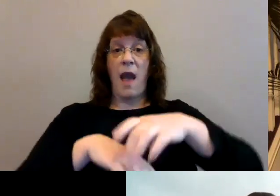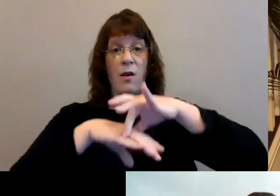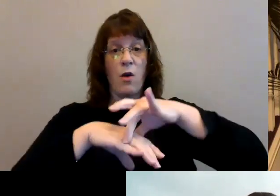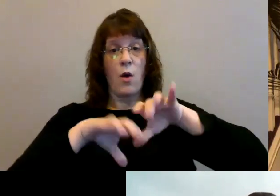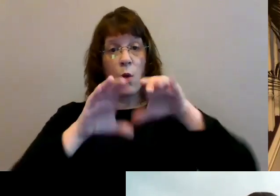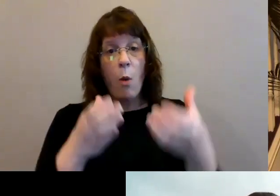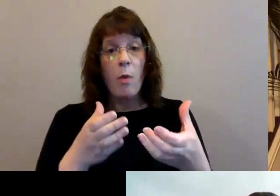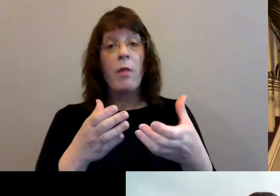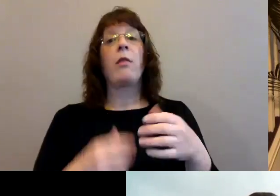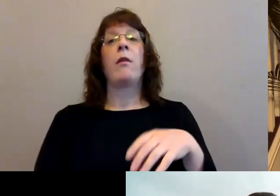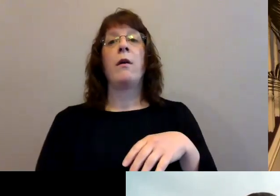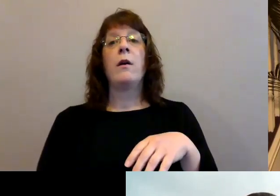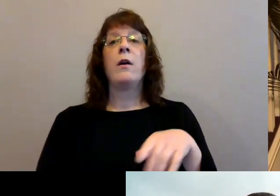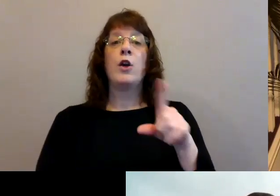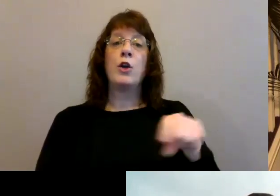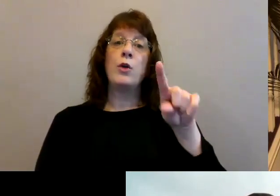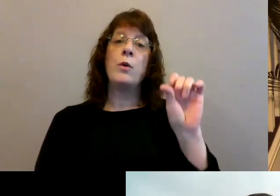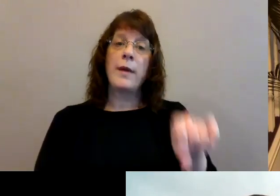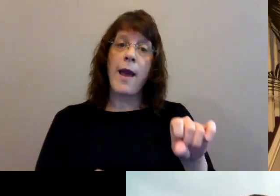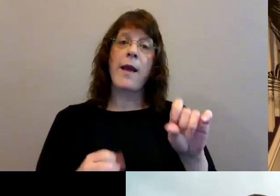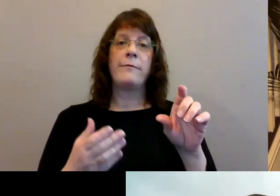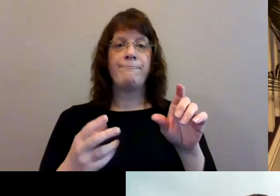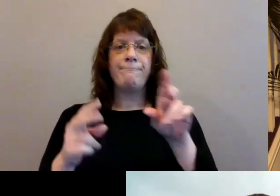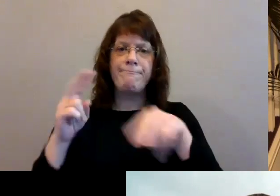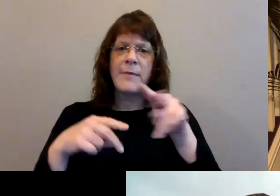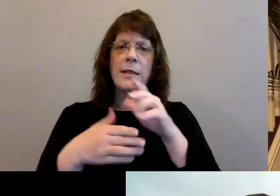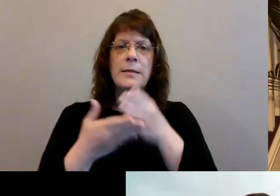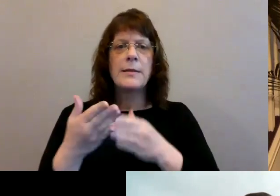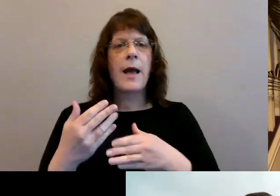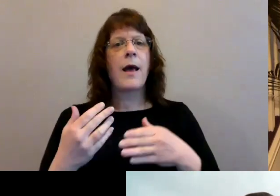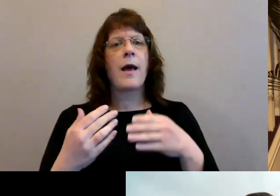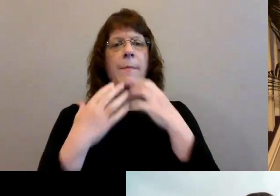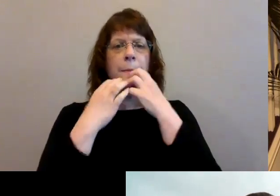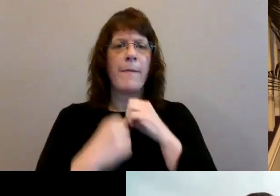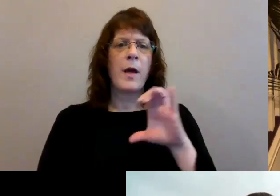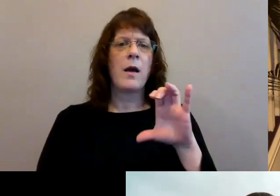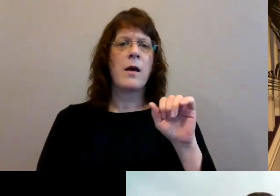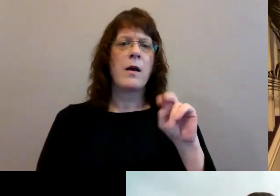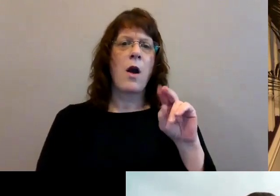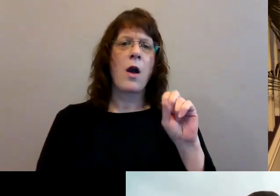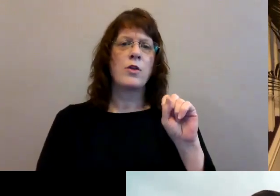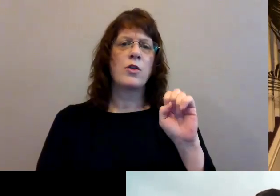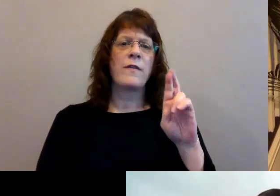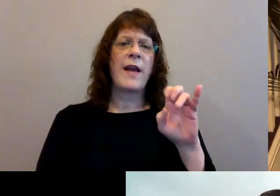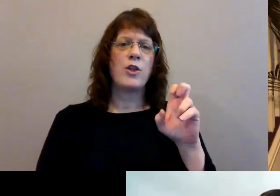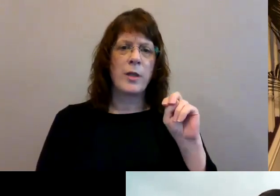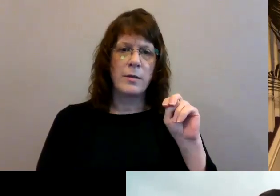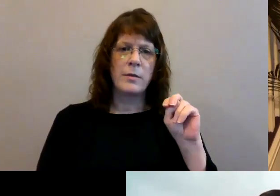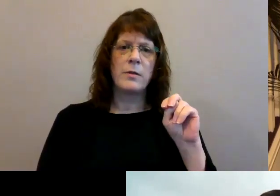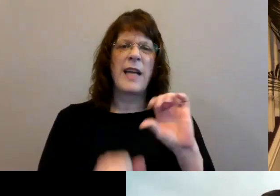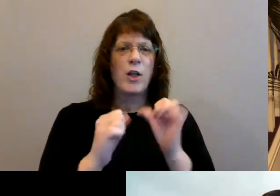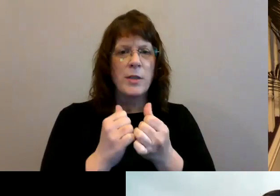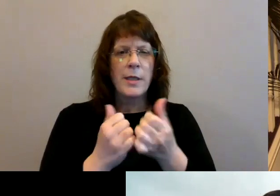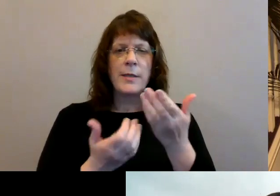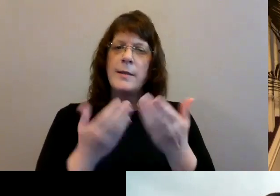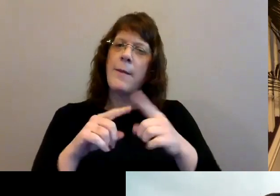look into some conservation agencies. And there's, depending your level of